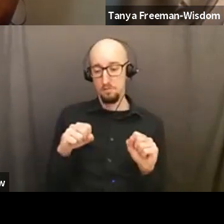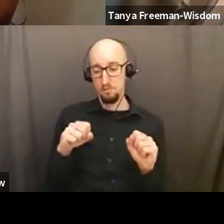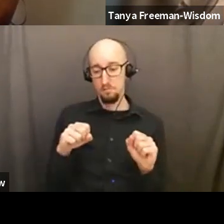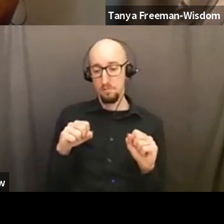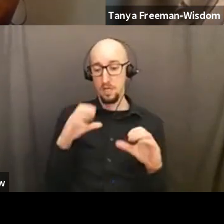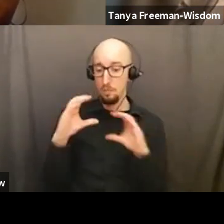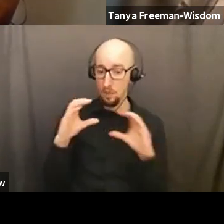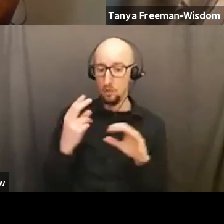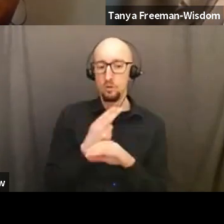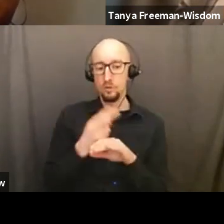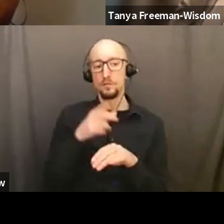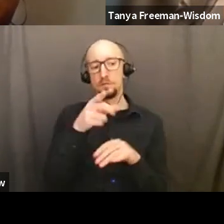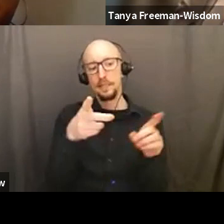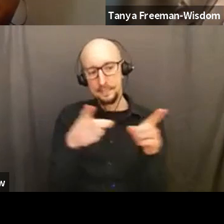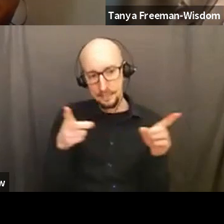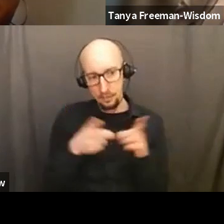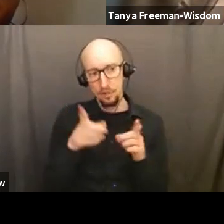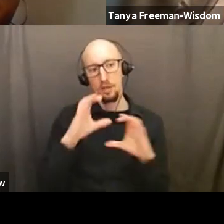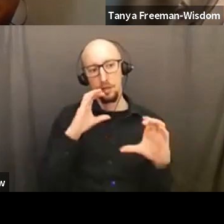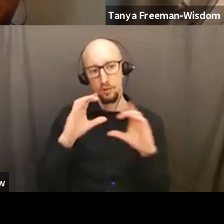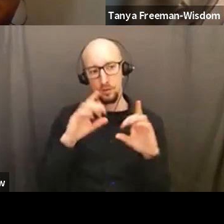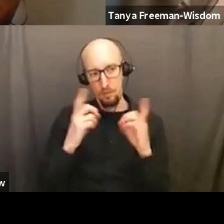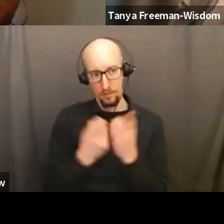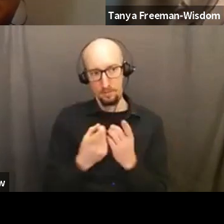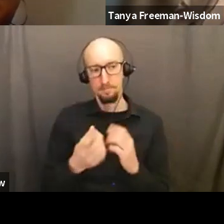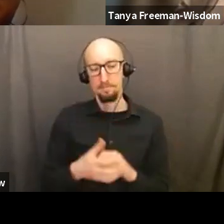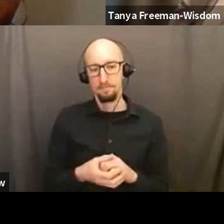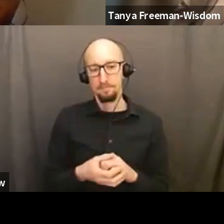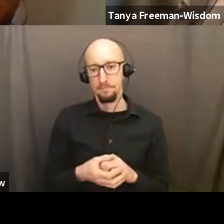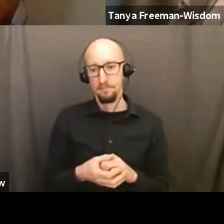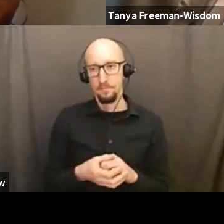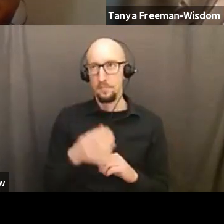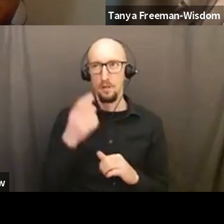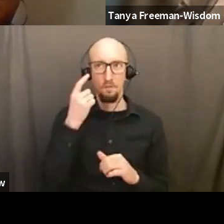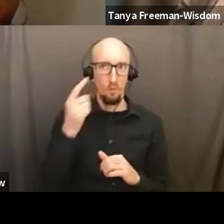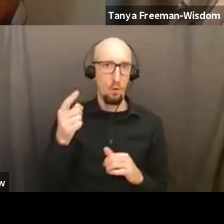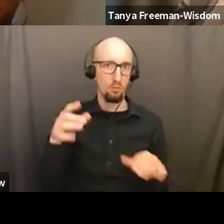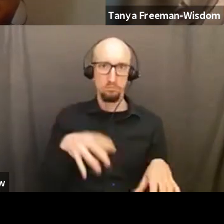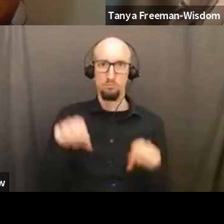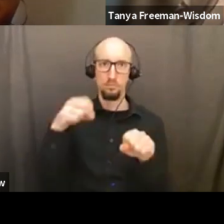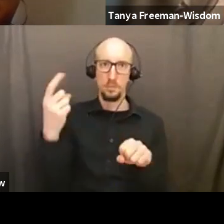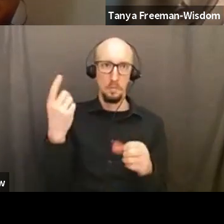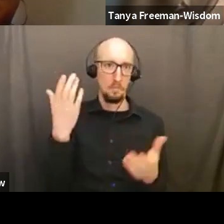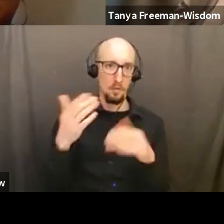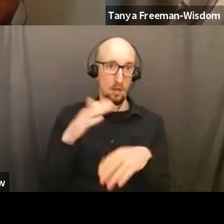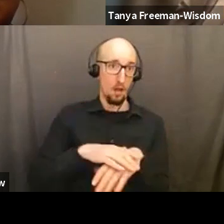using the district's communication department to do something on, let's say, a Saturday